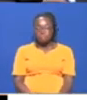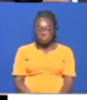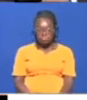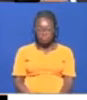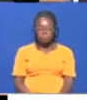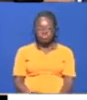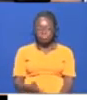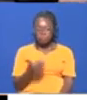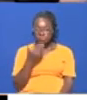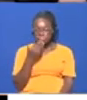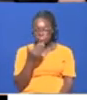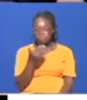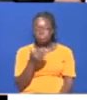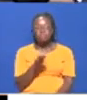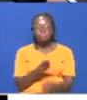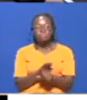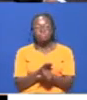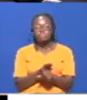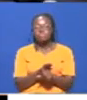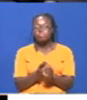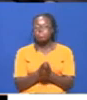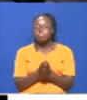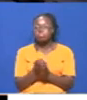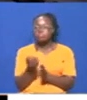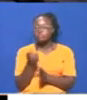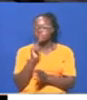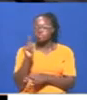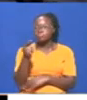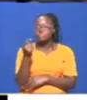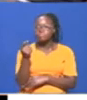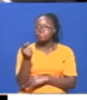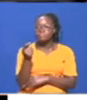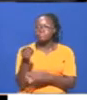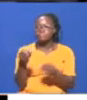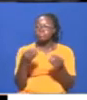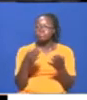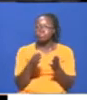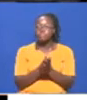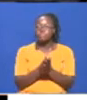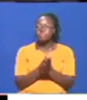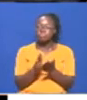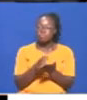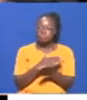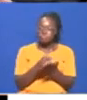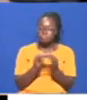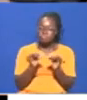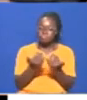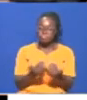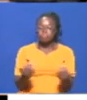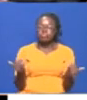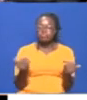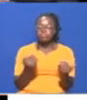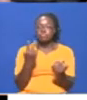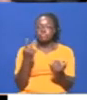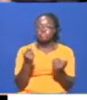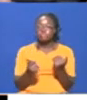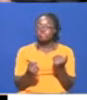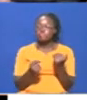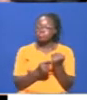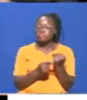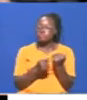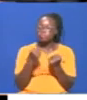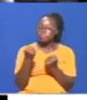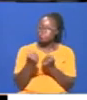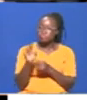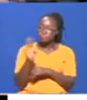is the MD of Square Pharmaceuticals, Kenya. They are giving us an insight of the new facility, 2.5 billion shillings, that